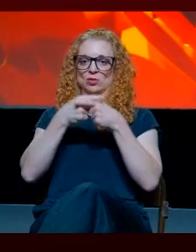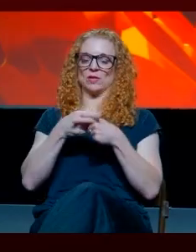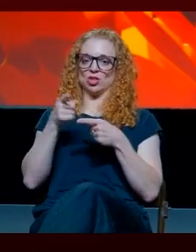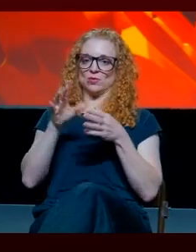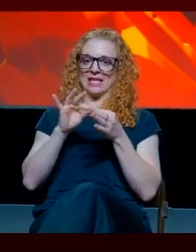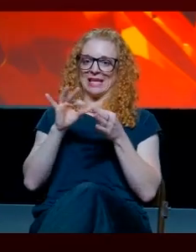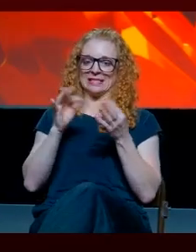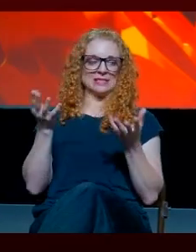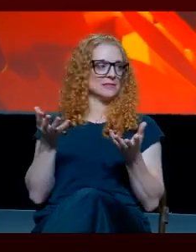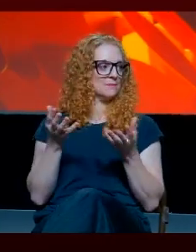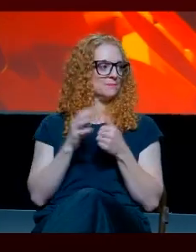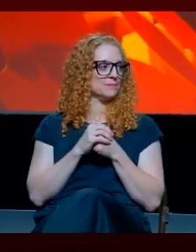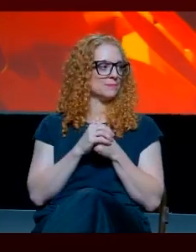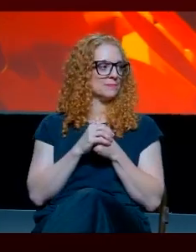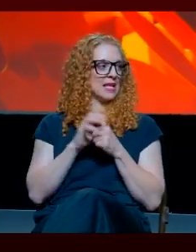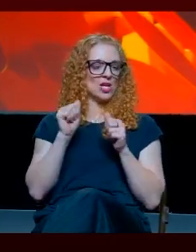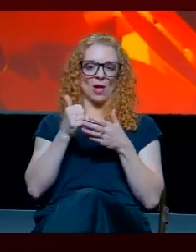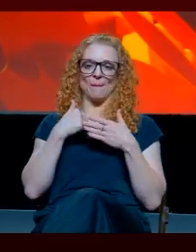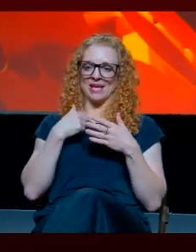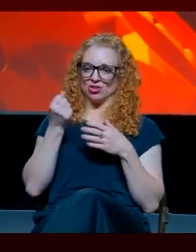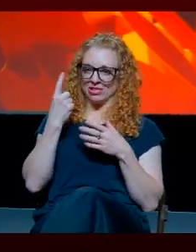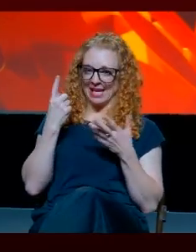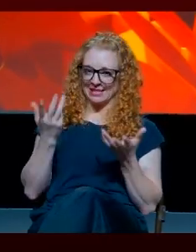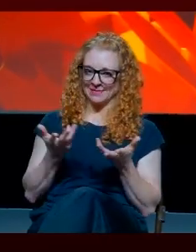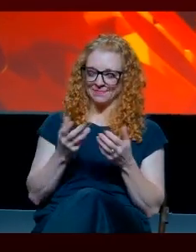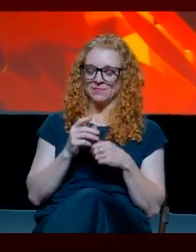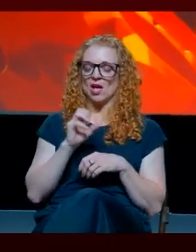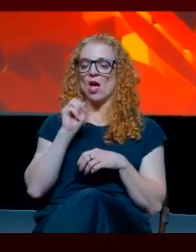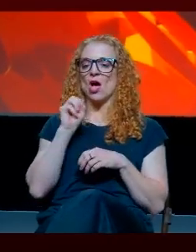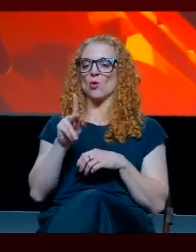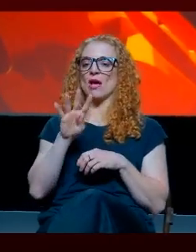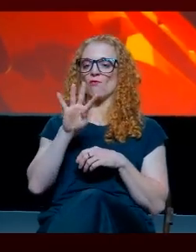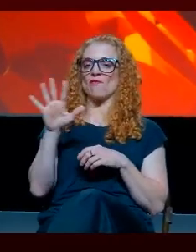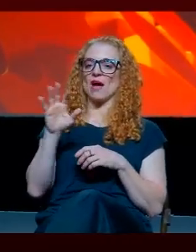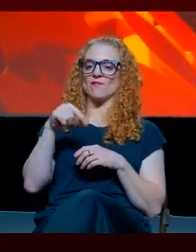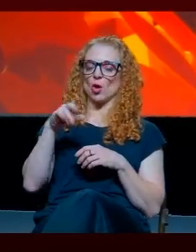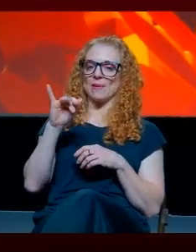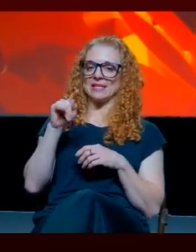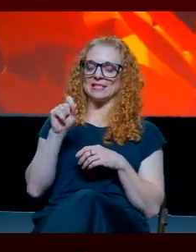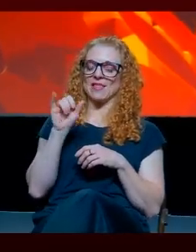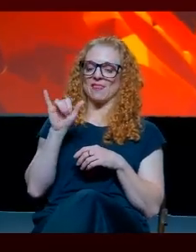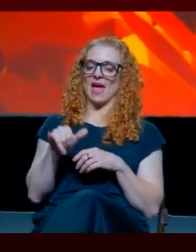said. Can you help me understand? So 45 qubits is